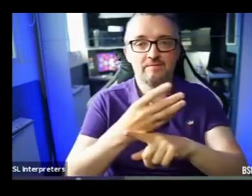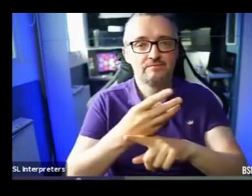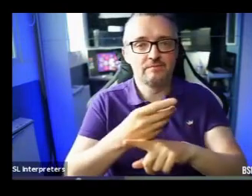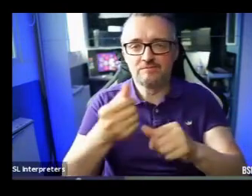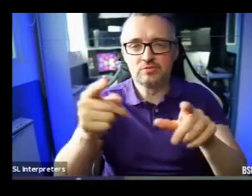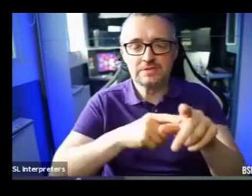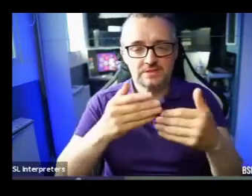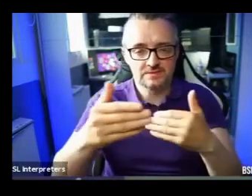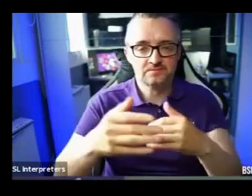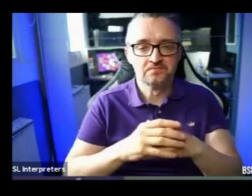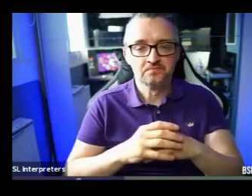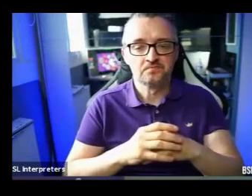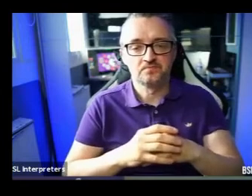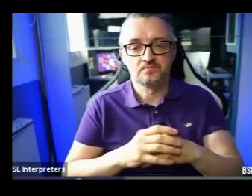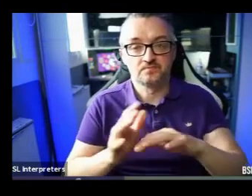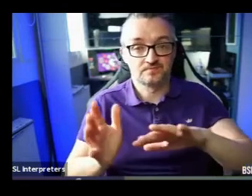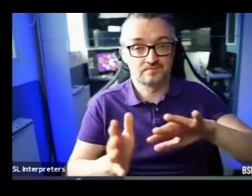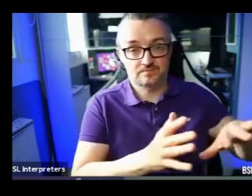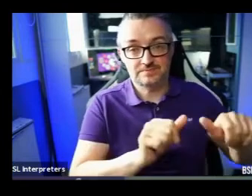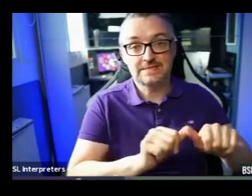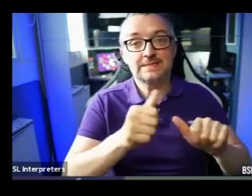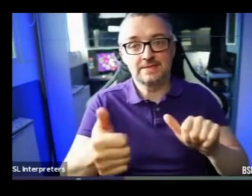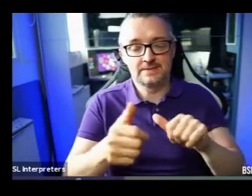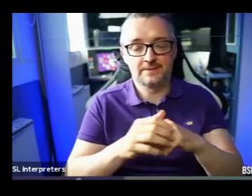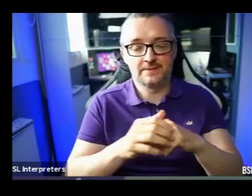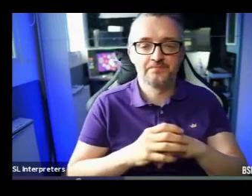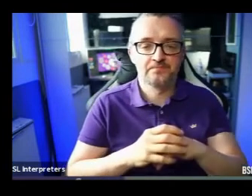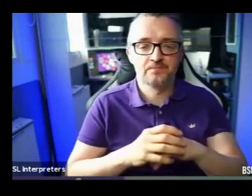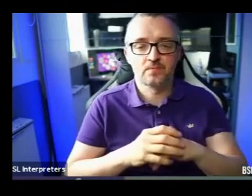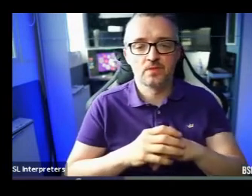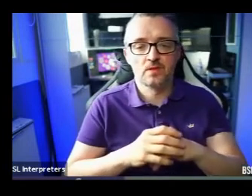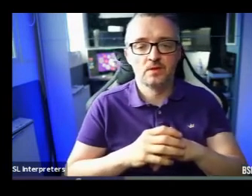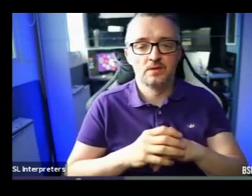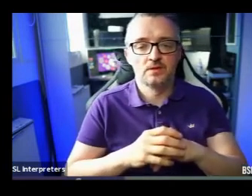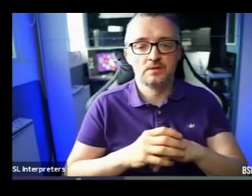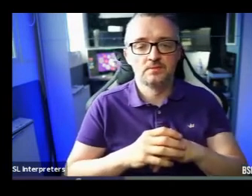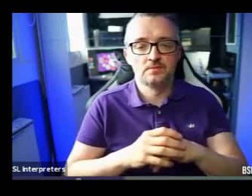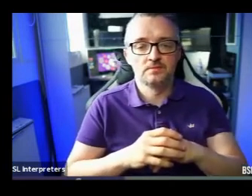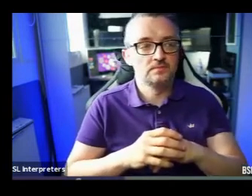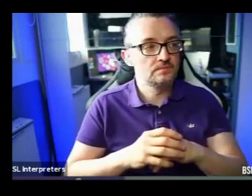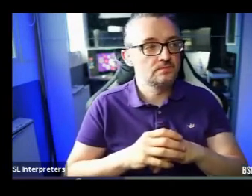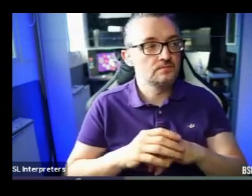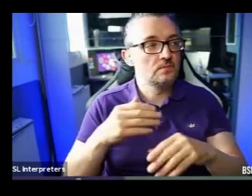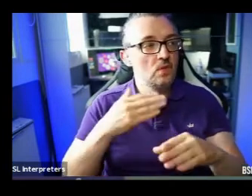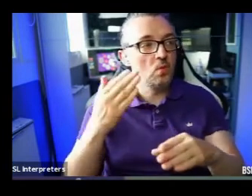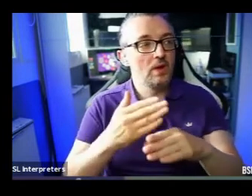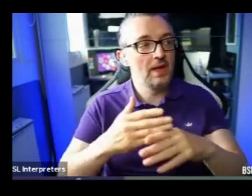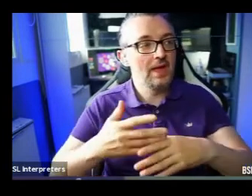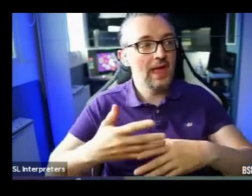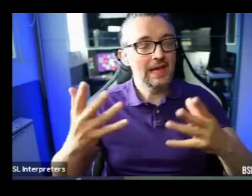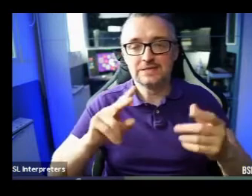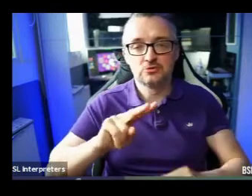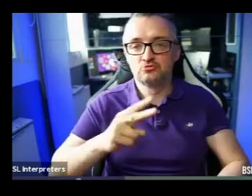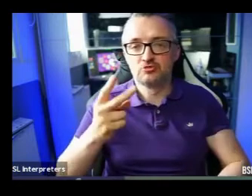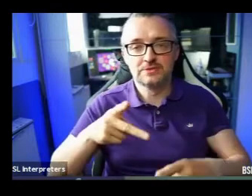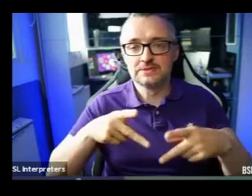years. So just moving on, this and working in any